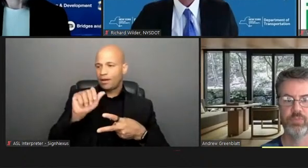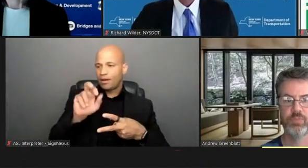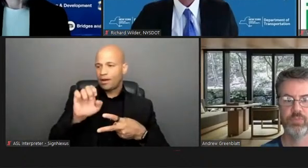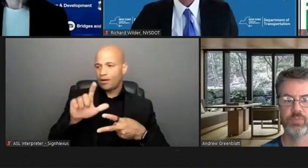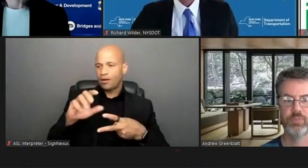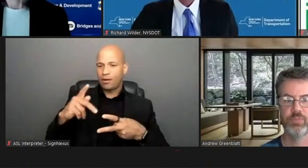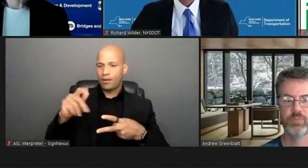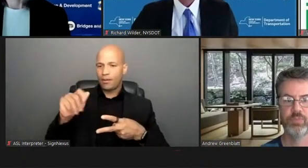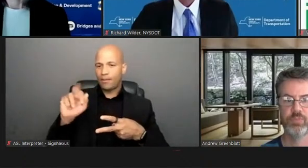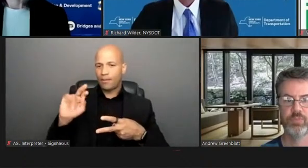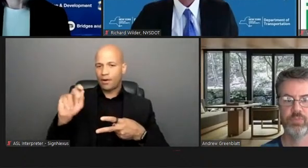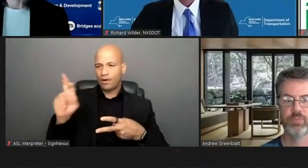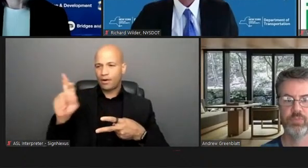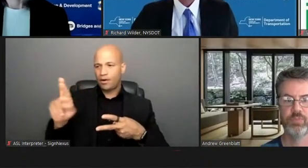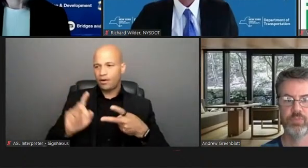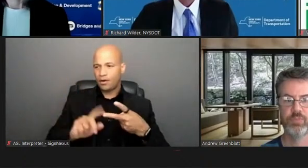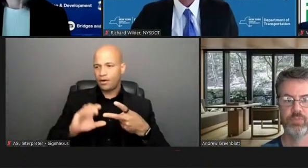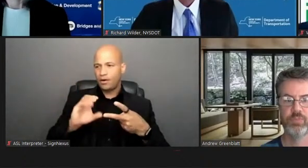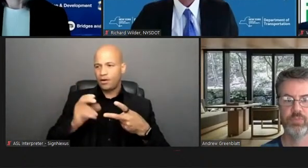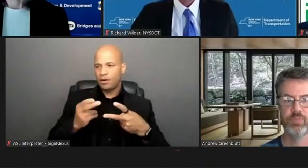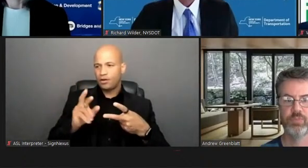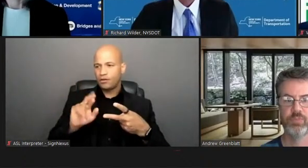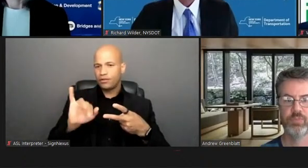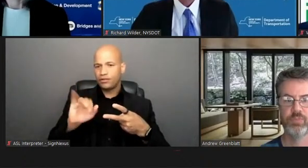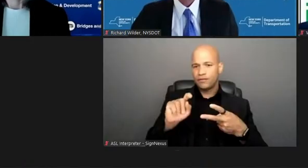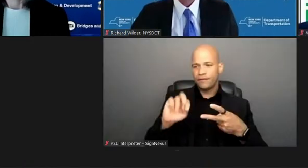followed by Christopher Sanders